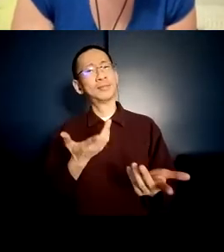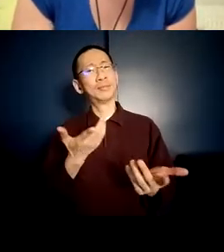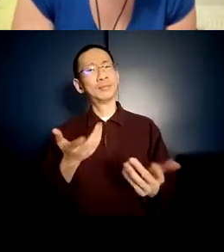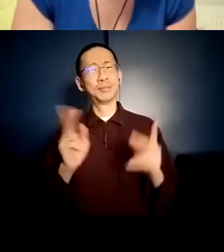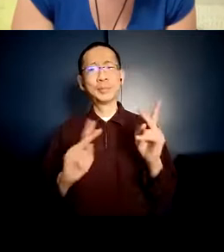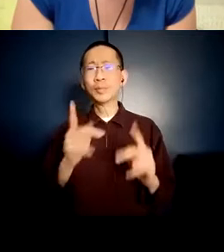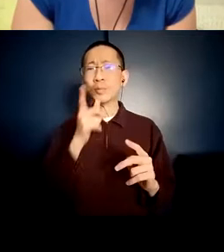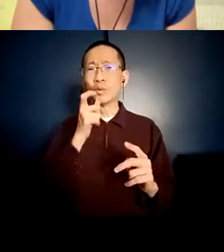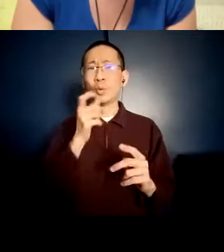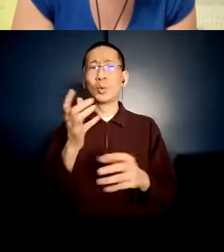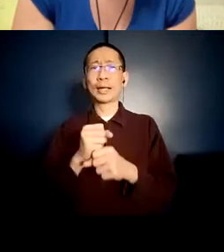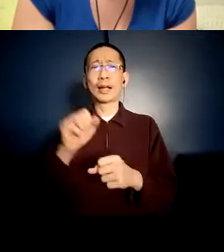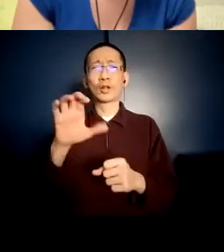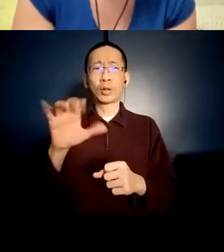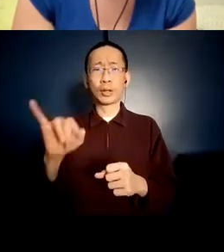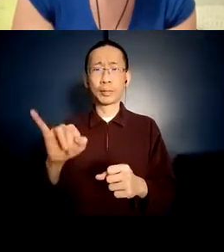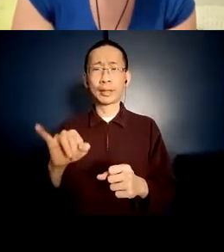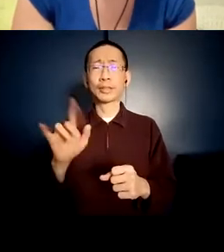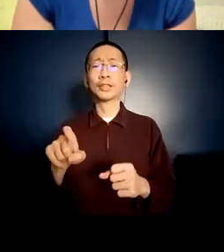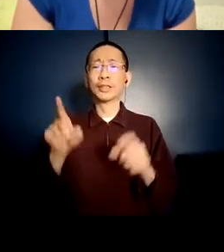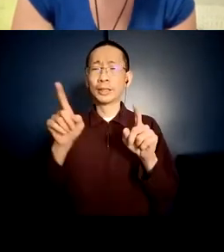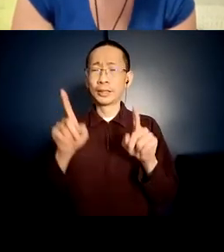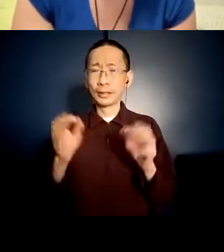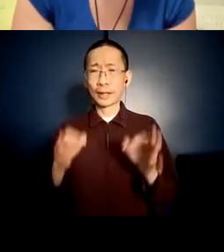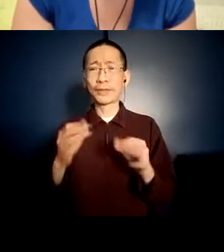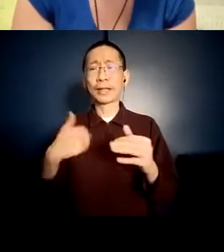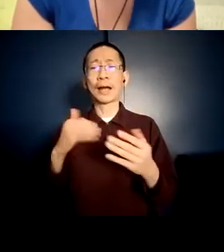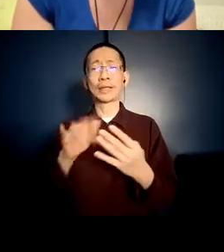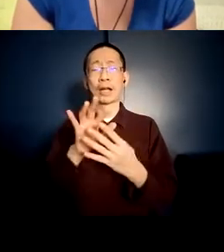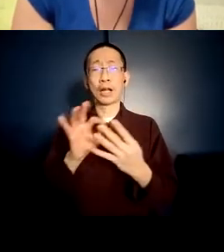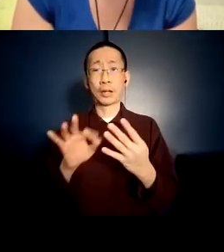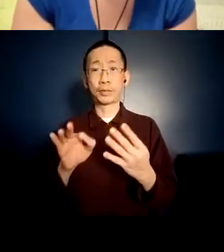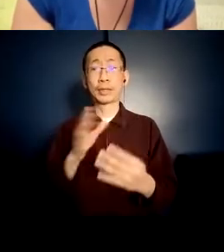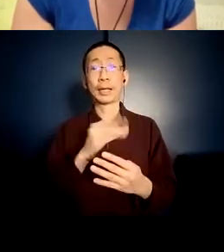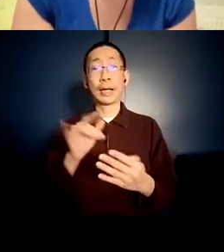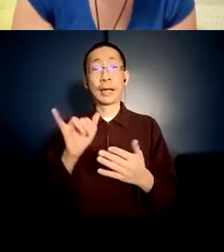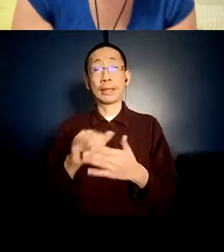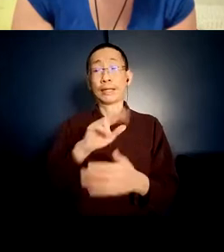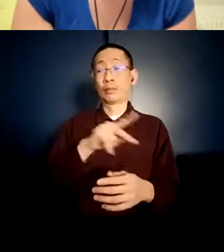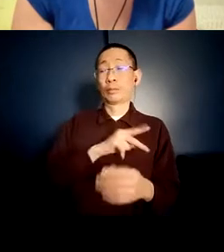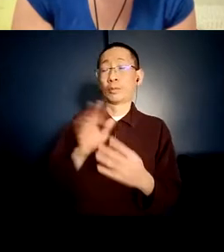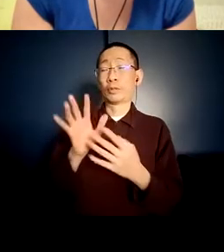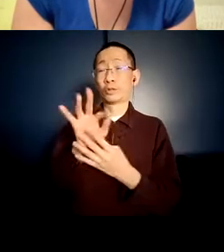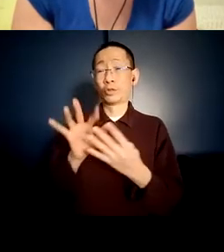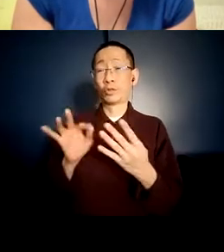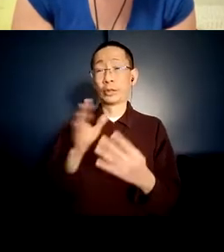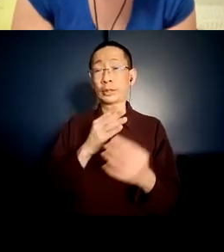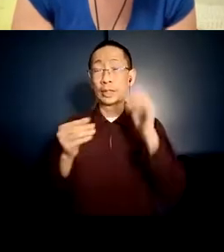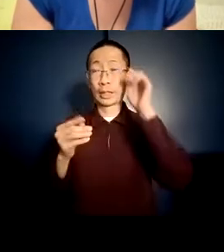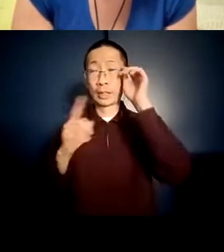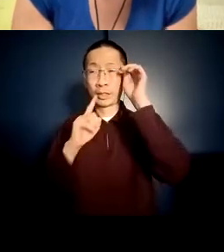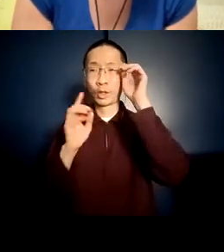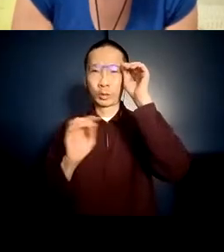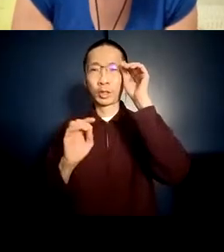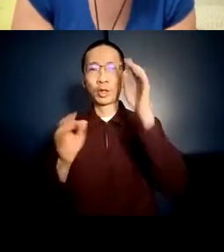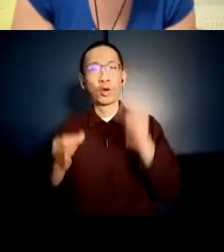who get cochlear implants should definitely have that option, and it's a personal choice, and there was no judgment